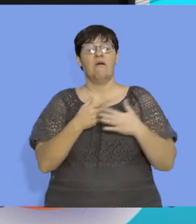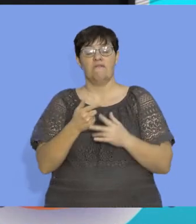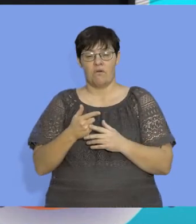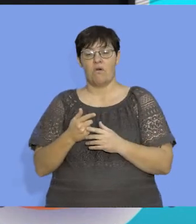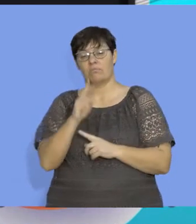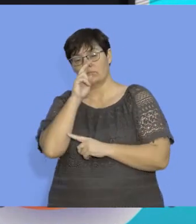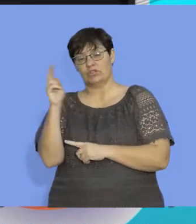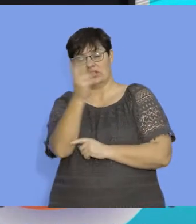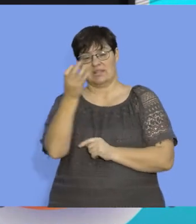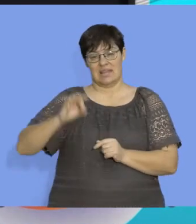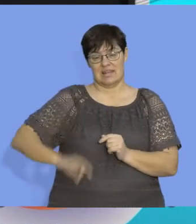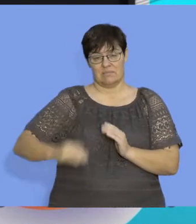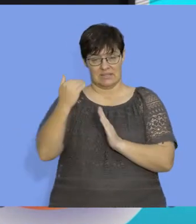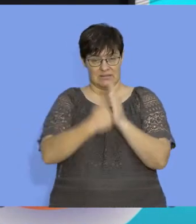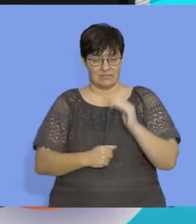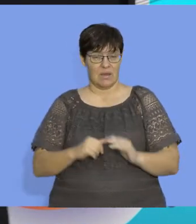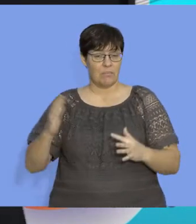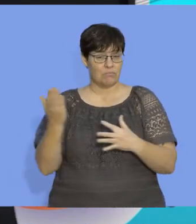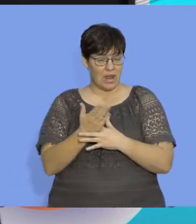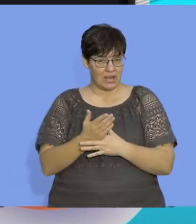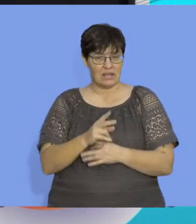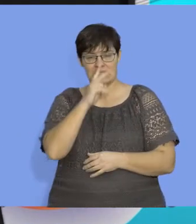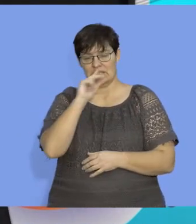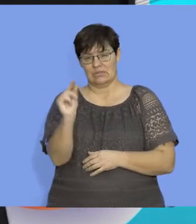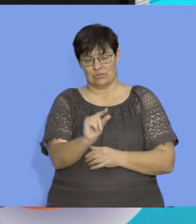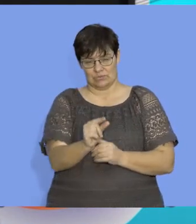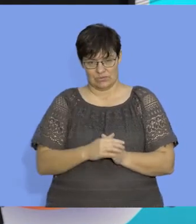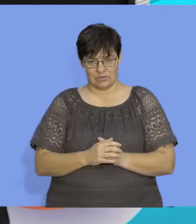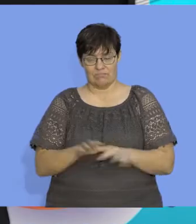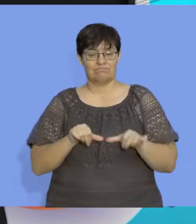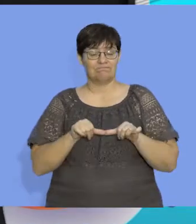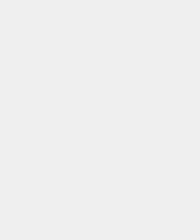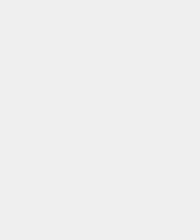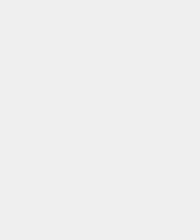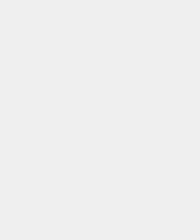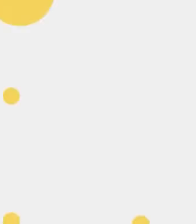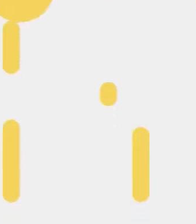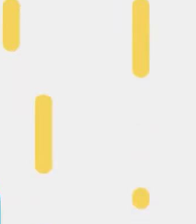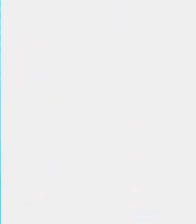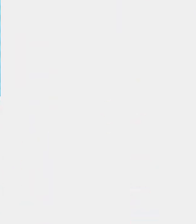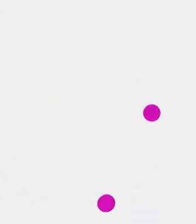jiffy, and we'll continue with the projected income statement.